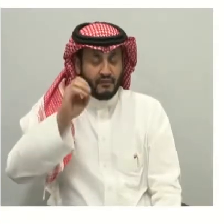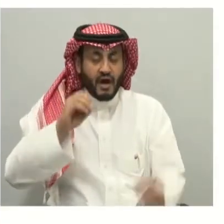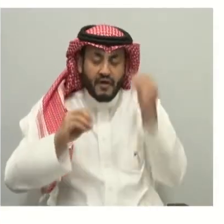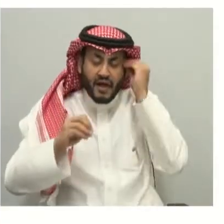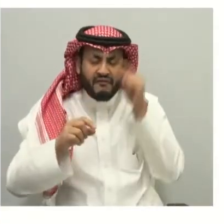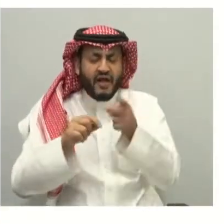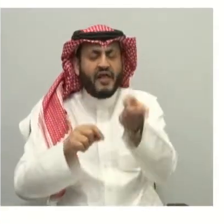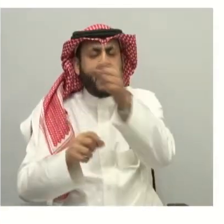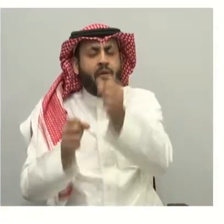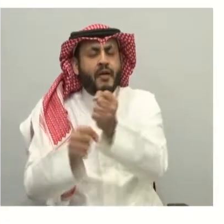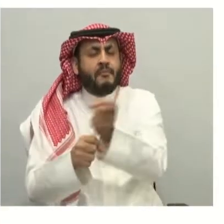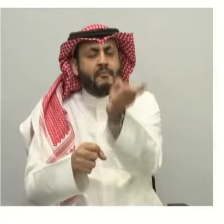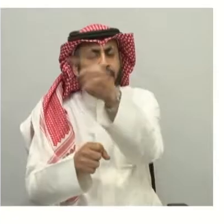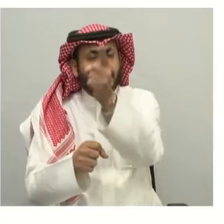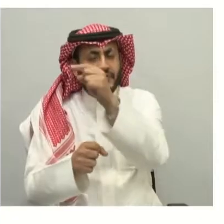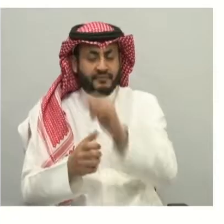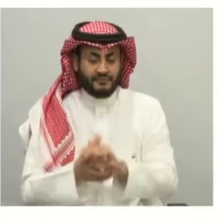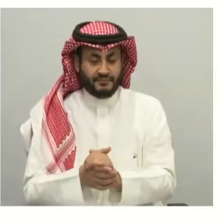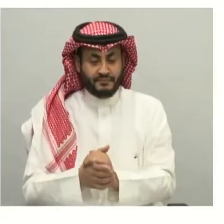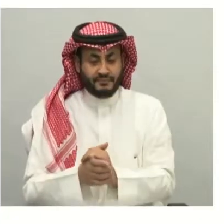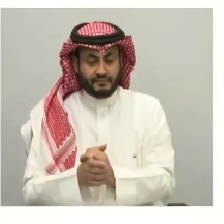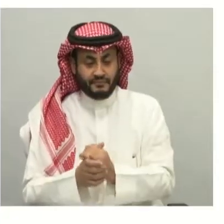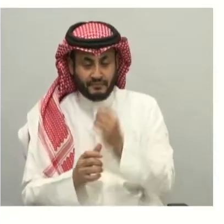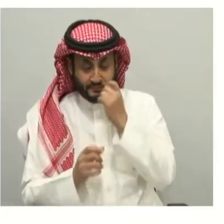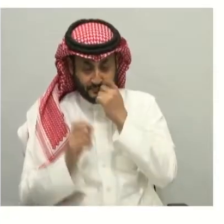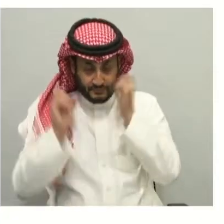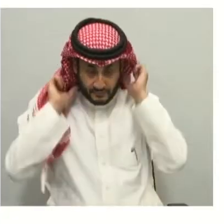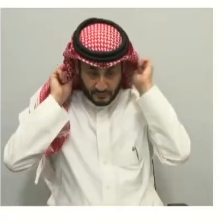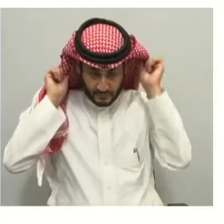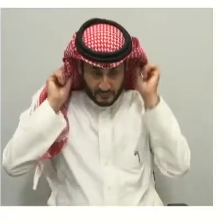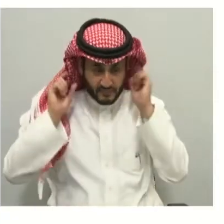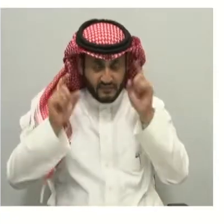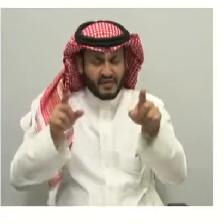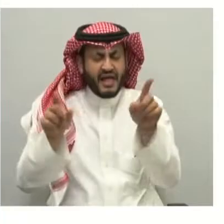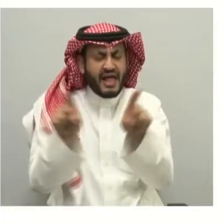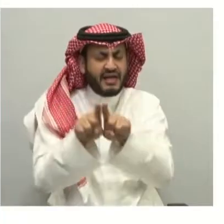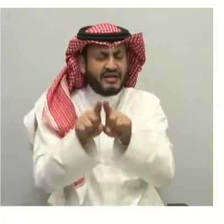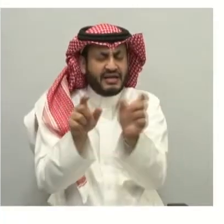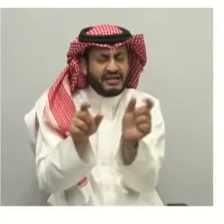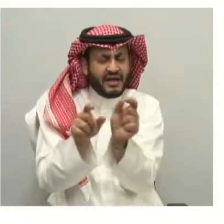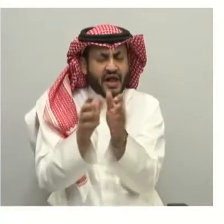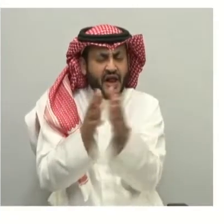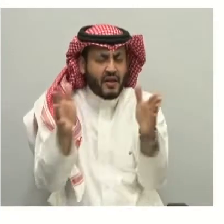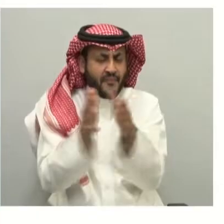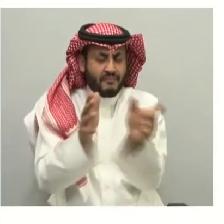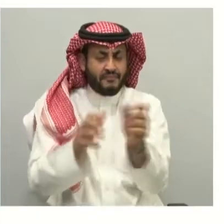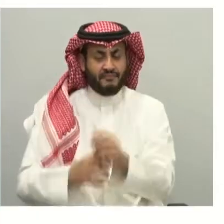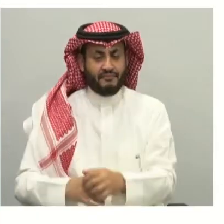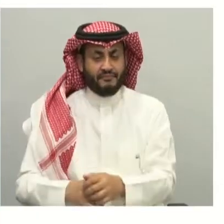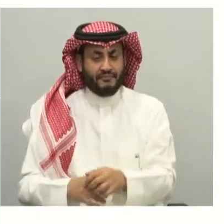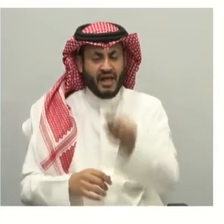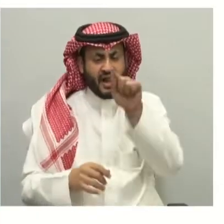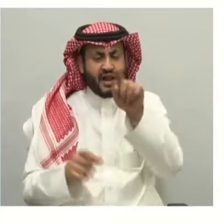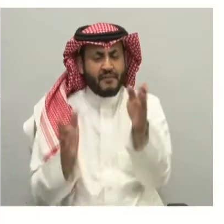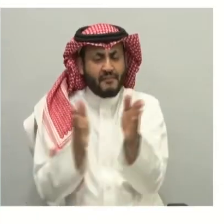always use contractions. So either we said am, or we use I am. Either we said you're, or we said